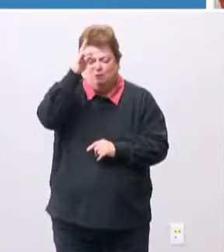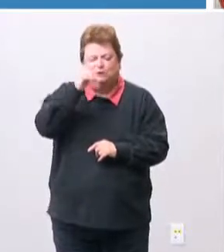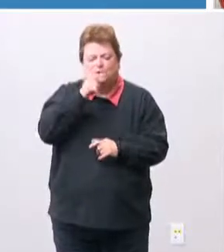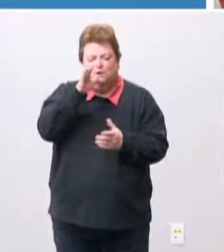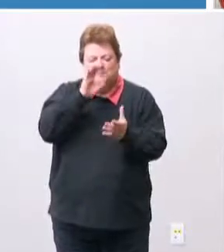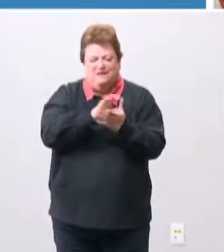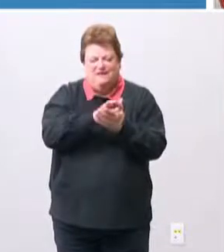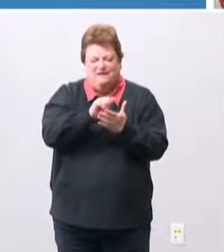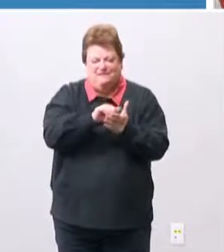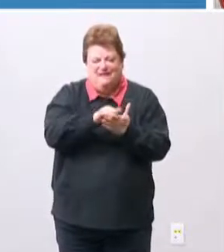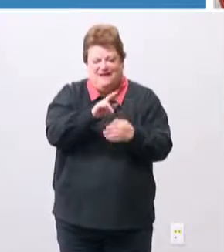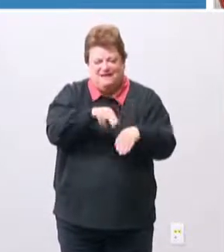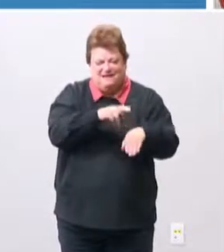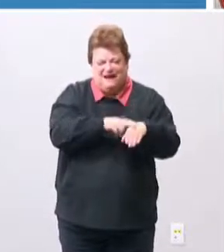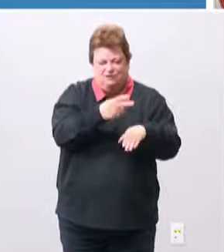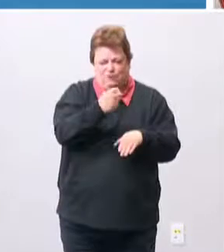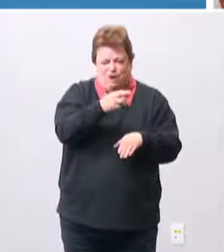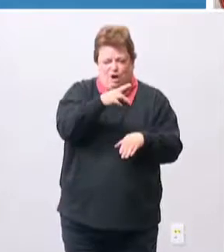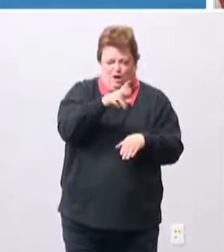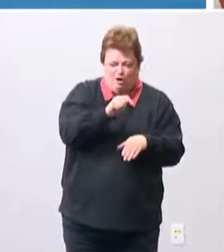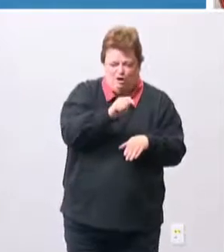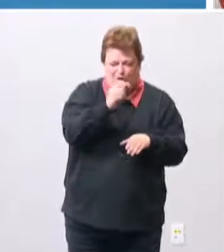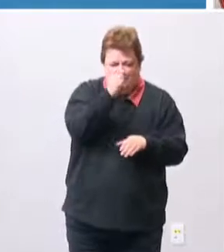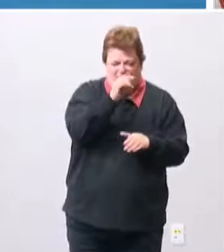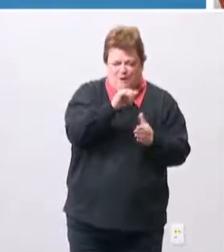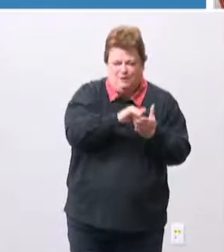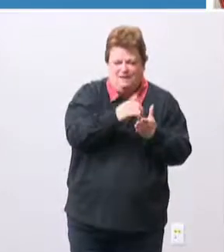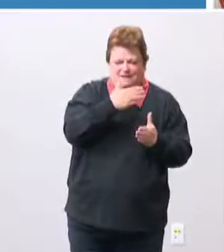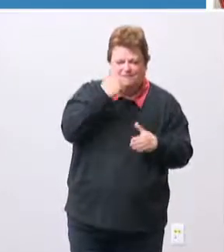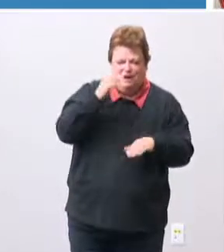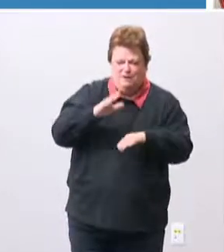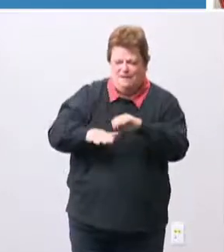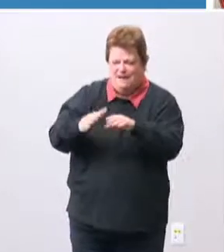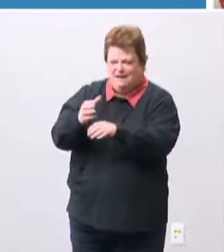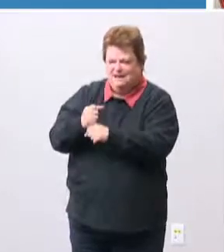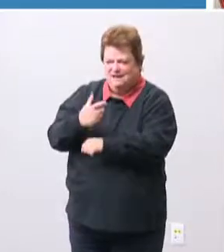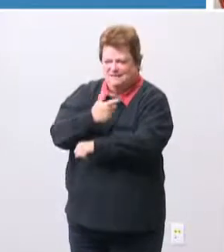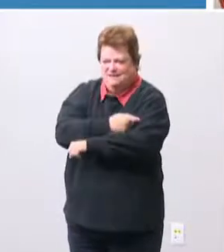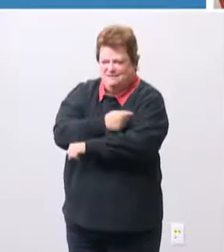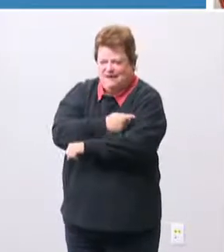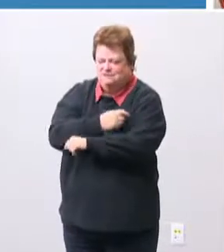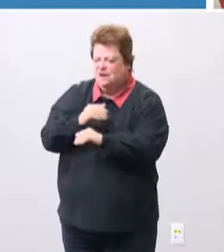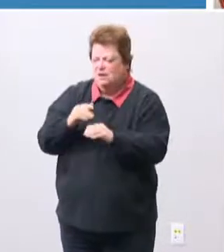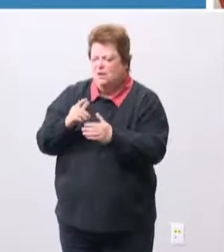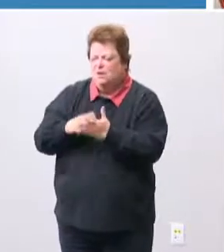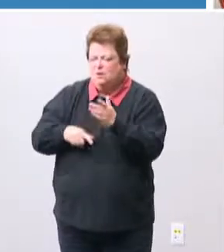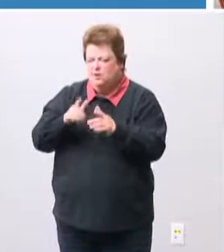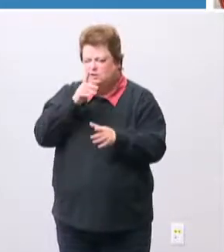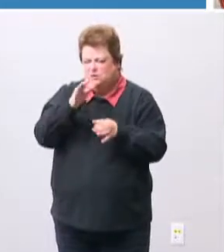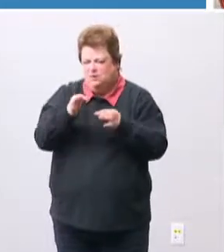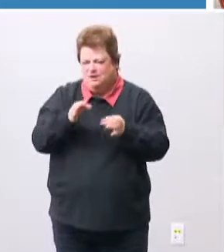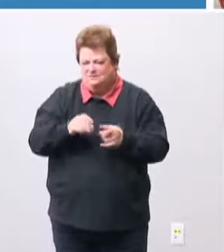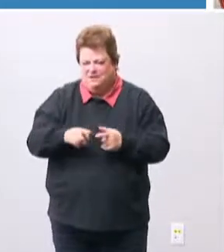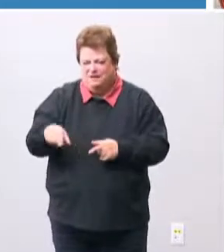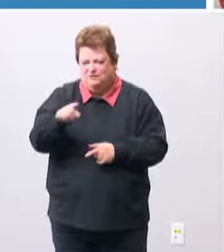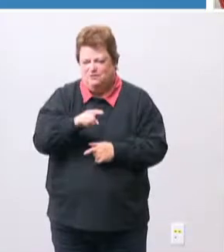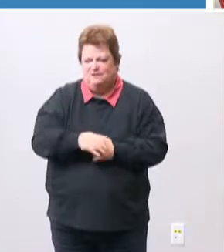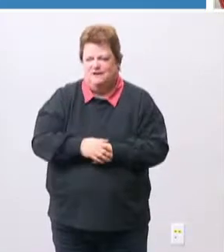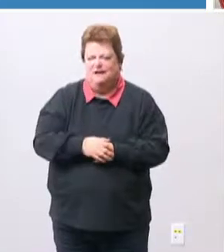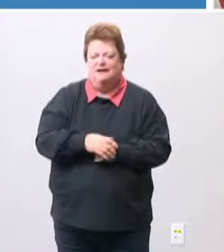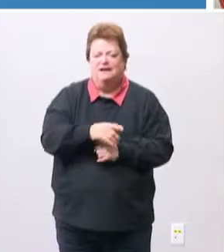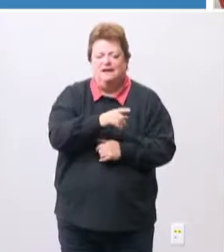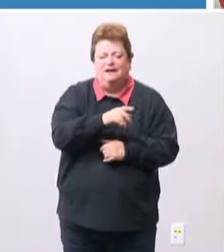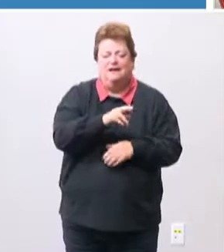vaccine? And then do you have research either way? There's a great deal of research that natural